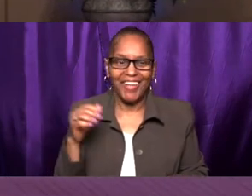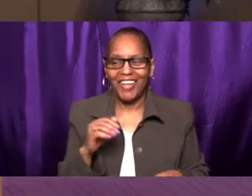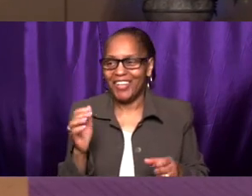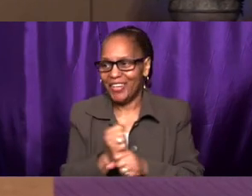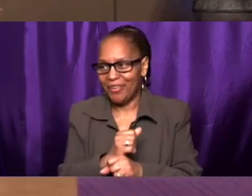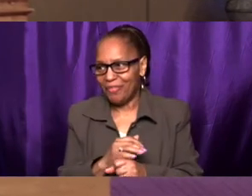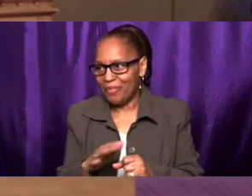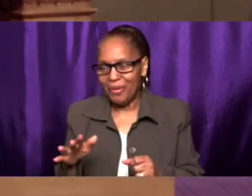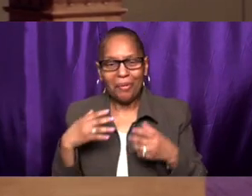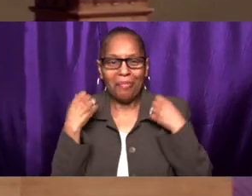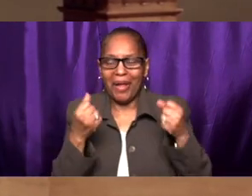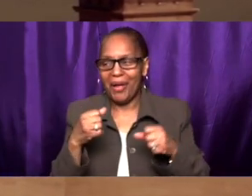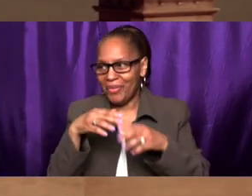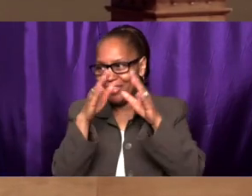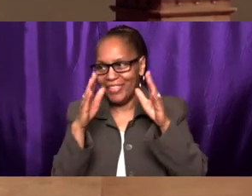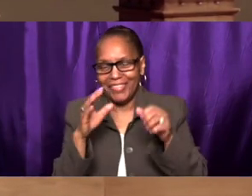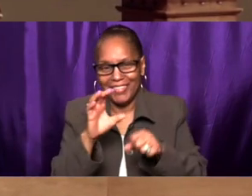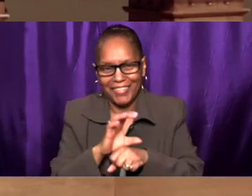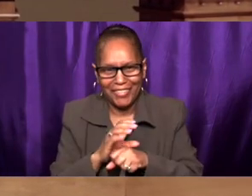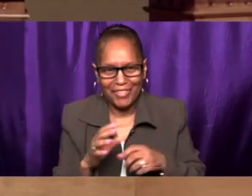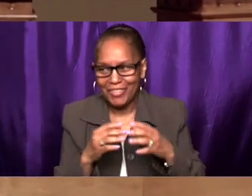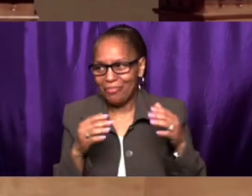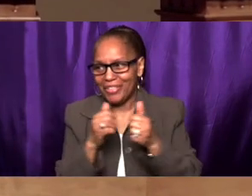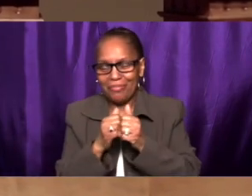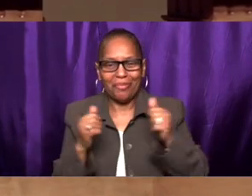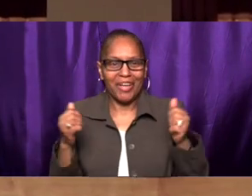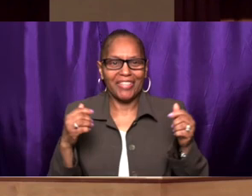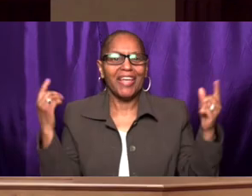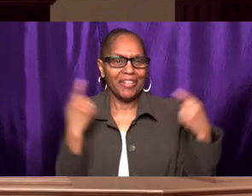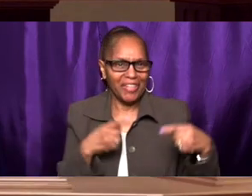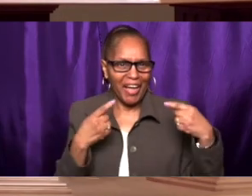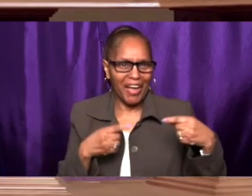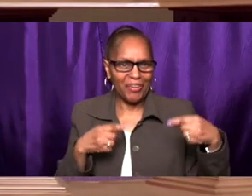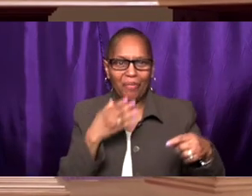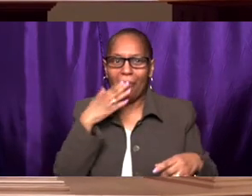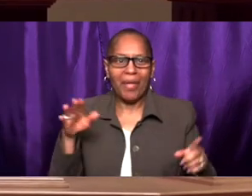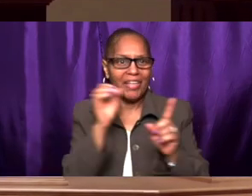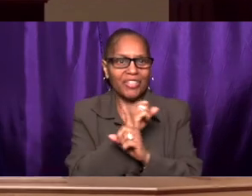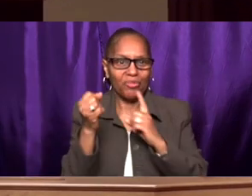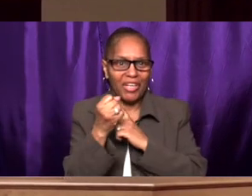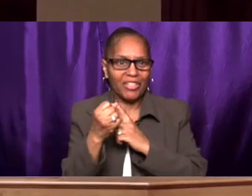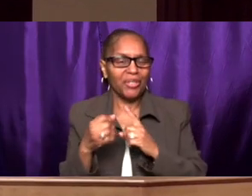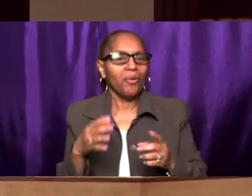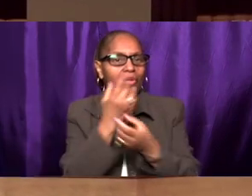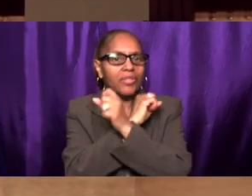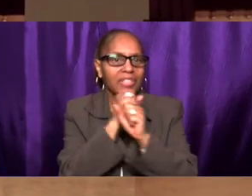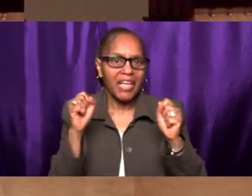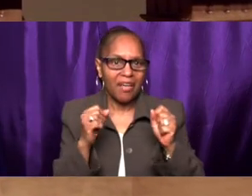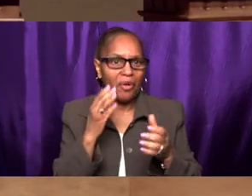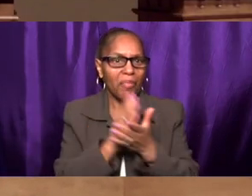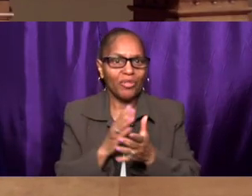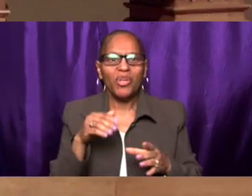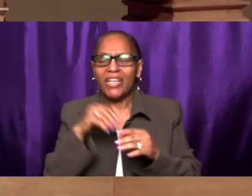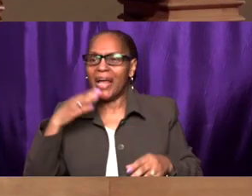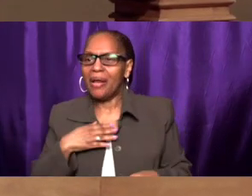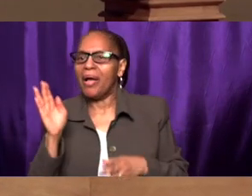house. There was so much division, and they were arguing over ignorant stuff. Would you sing your part? Would you get out my